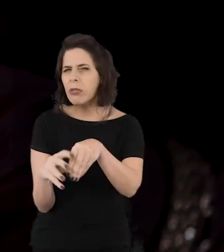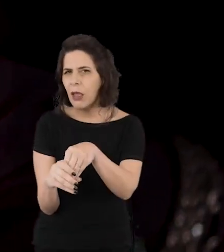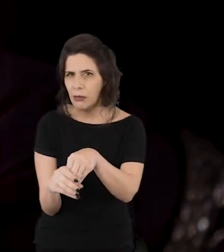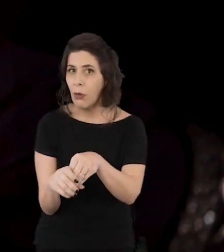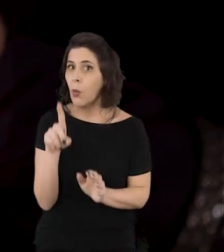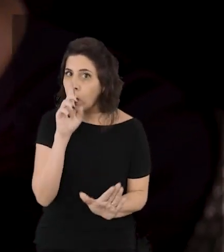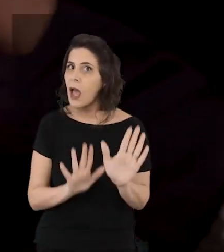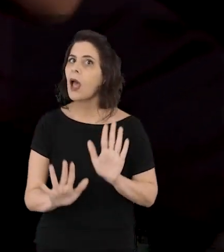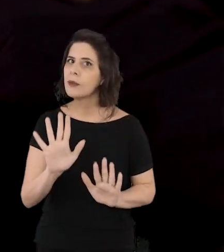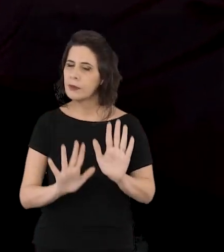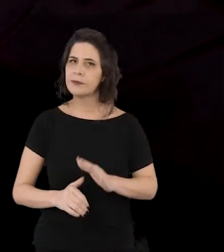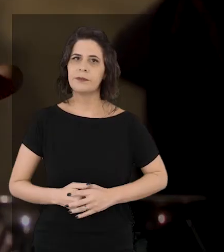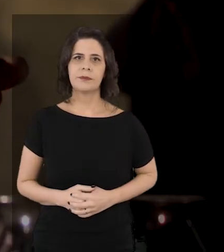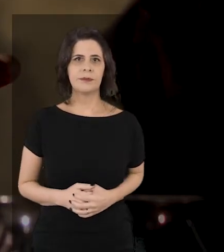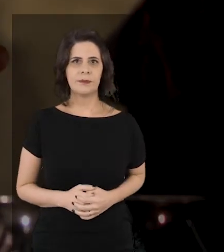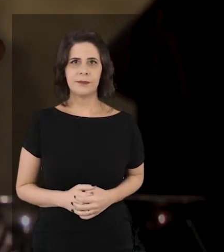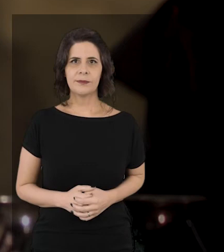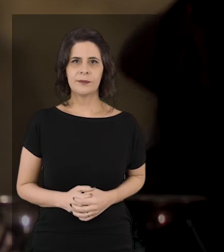Attention.